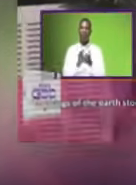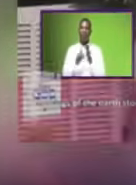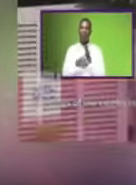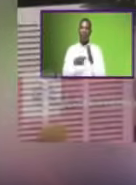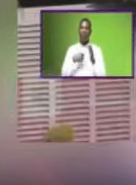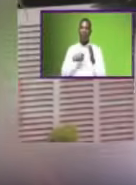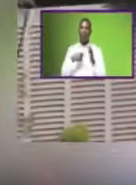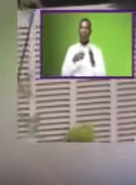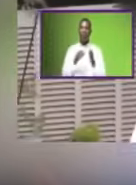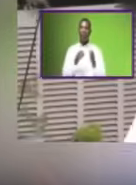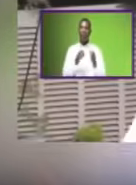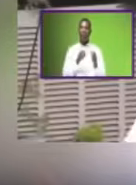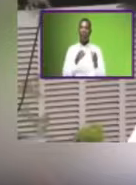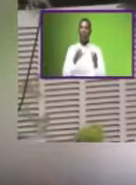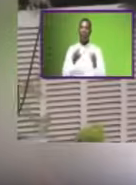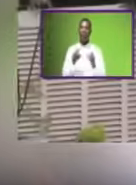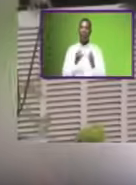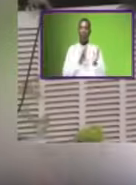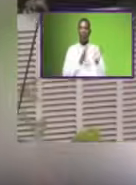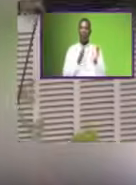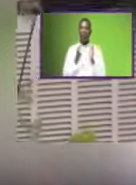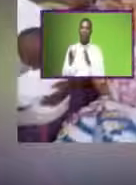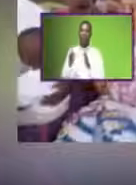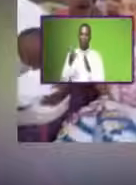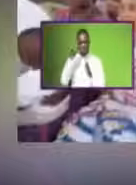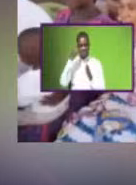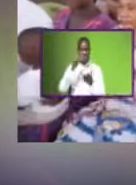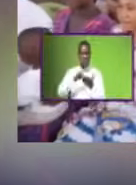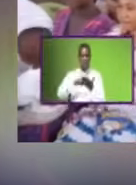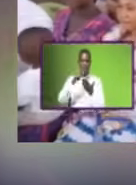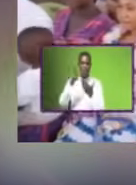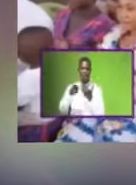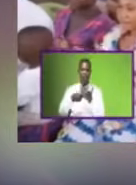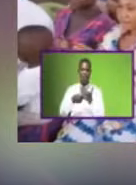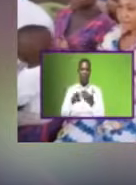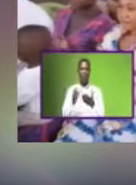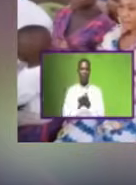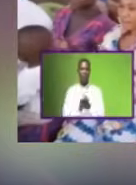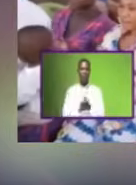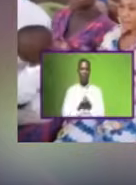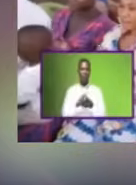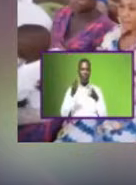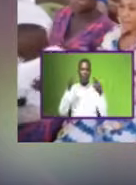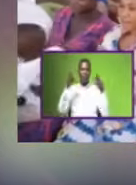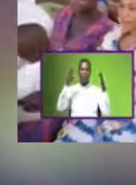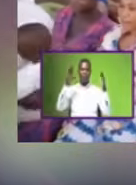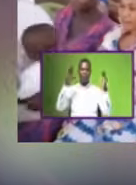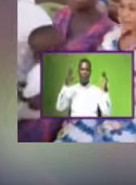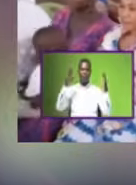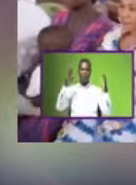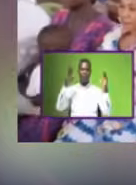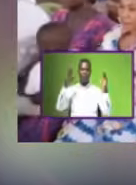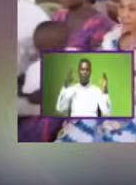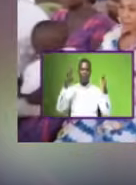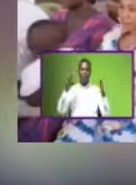programs. Now, because of these attacks, now I am going to.